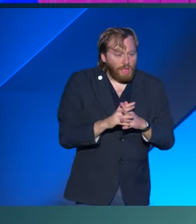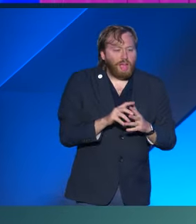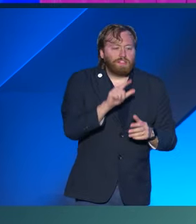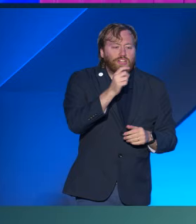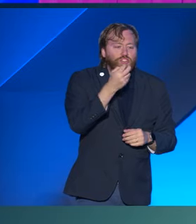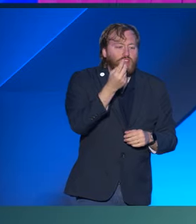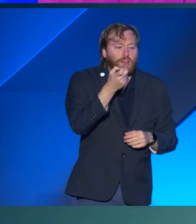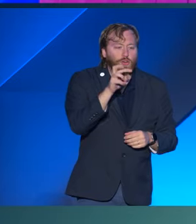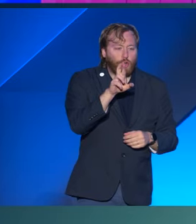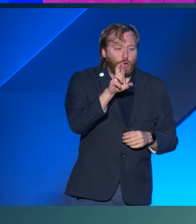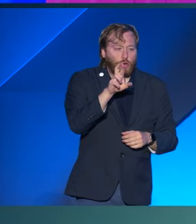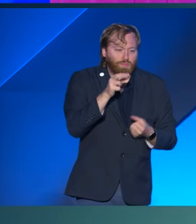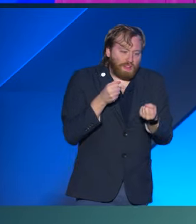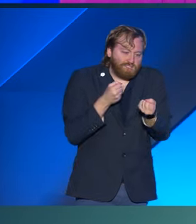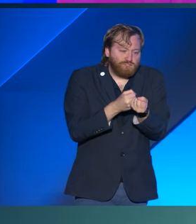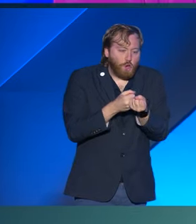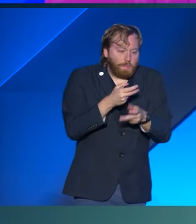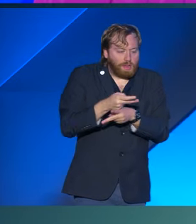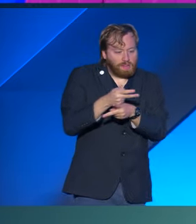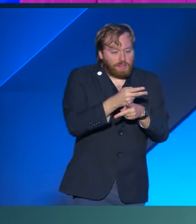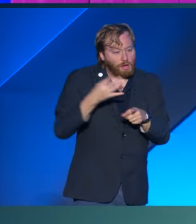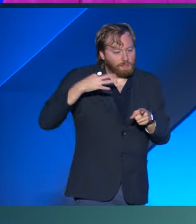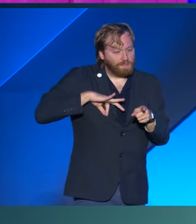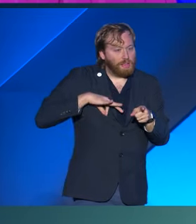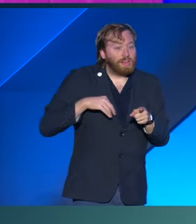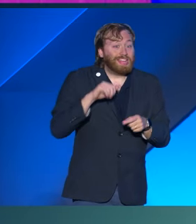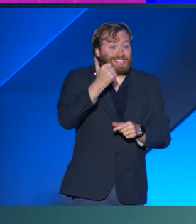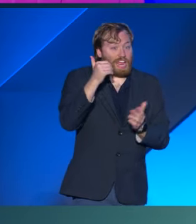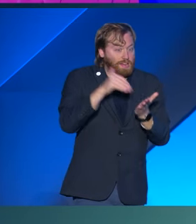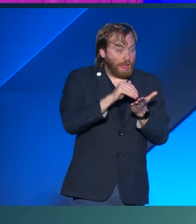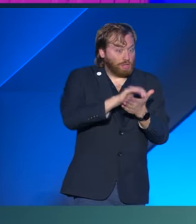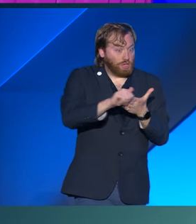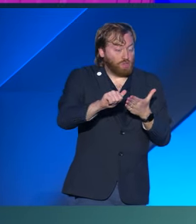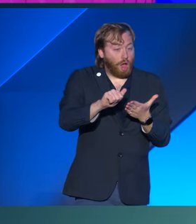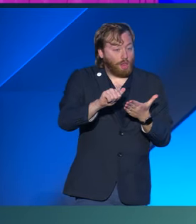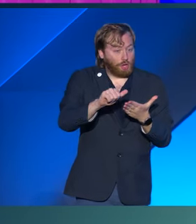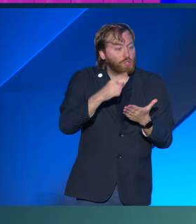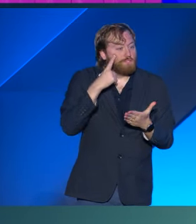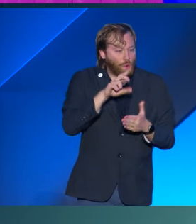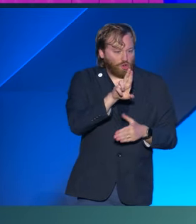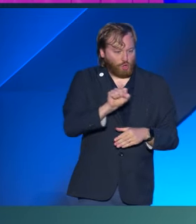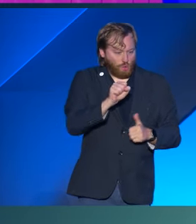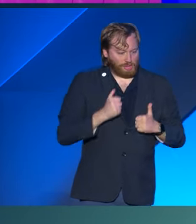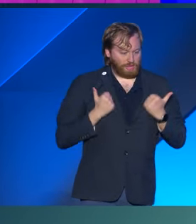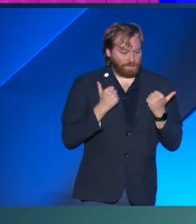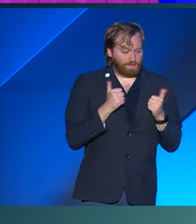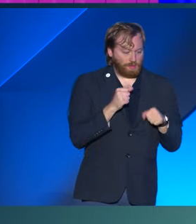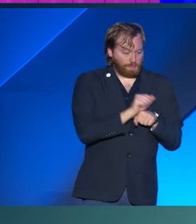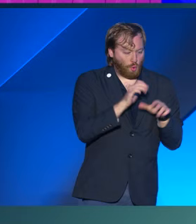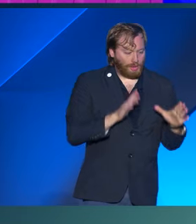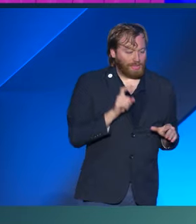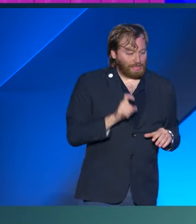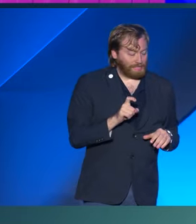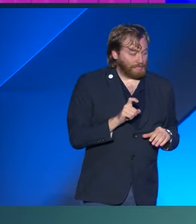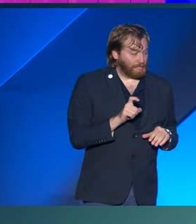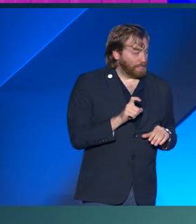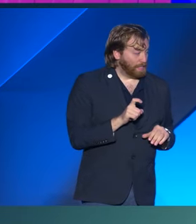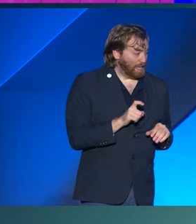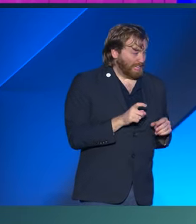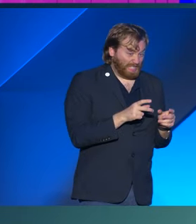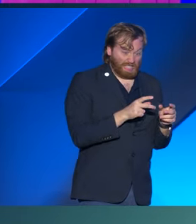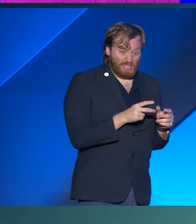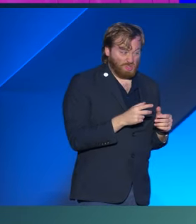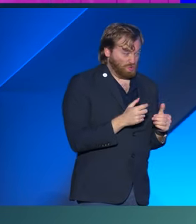gender-affirming care benefit, a $10,000 stipend for US-based employees who need to move away from a jurisdiction